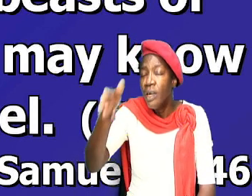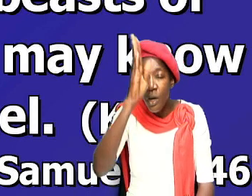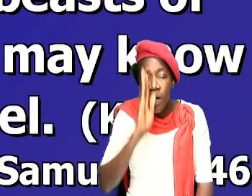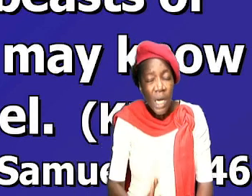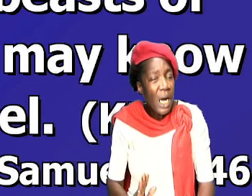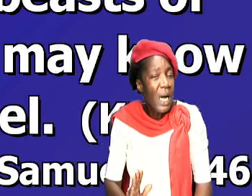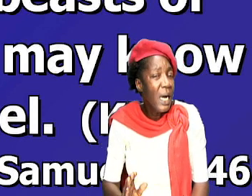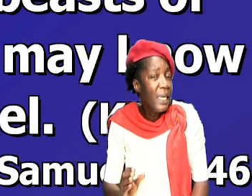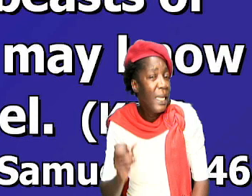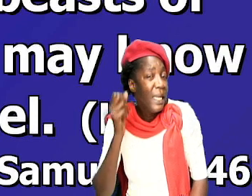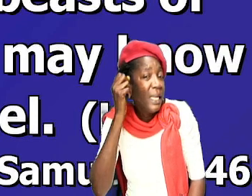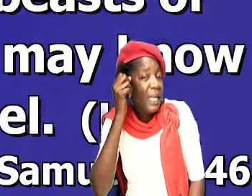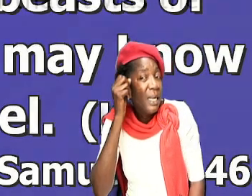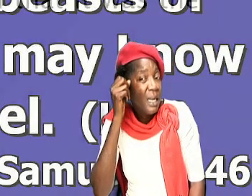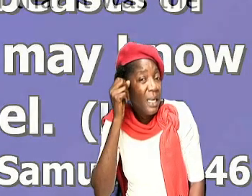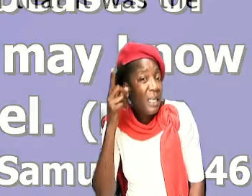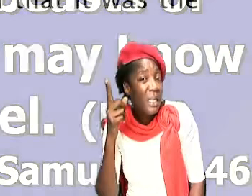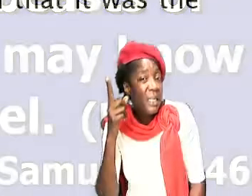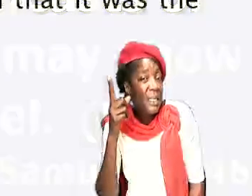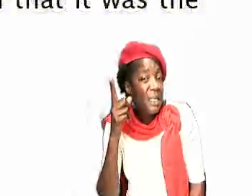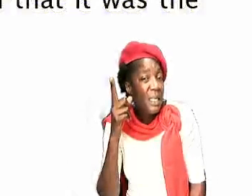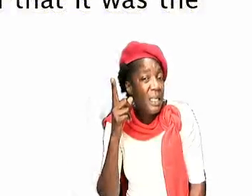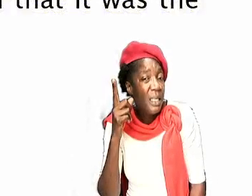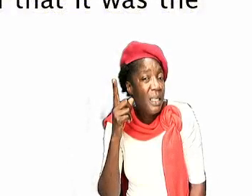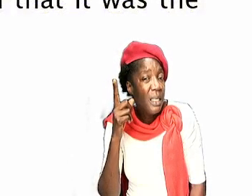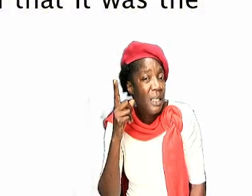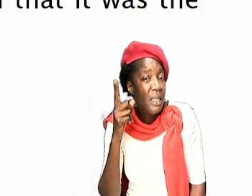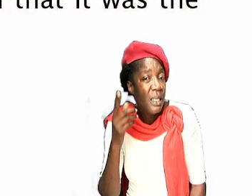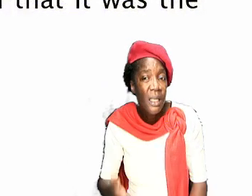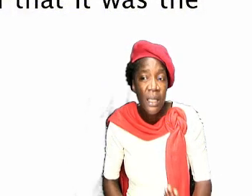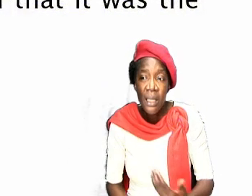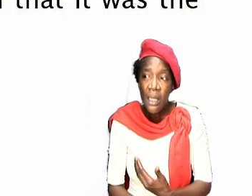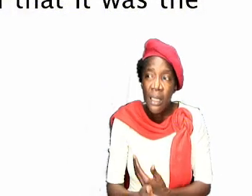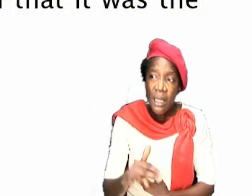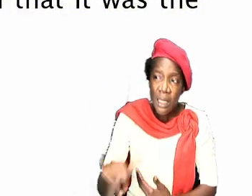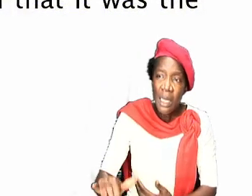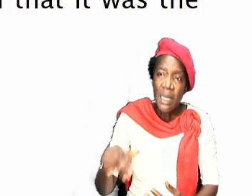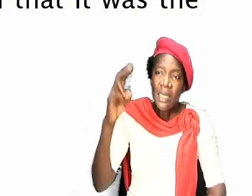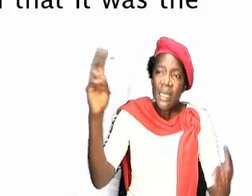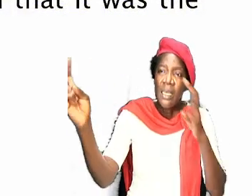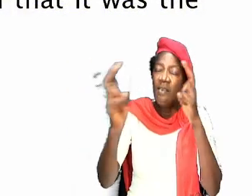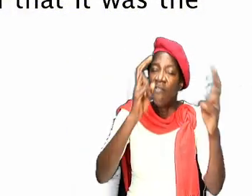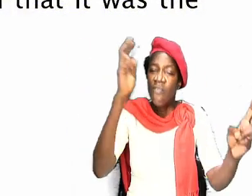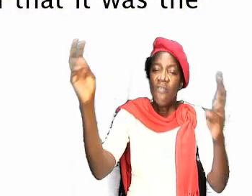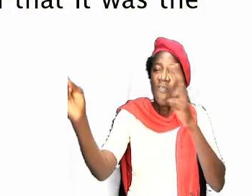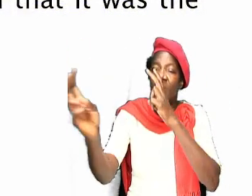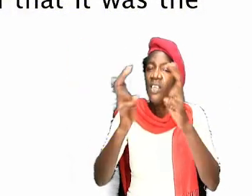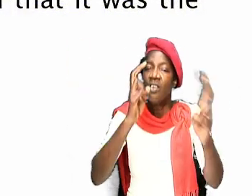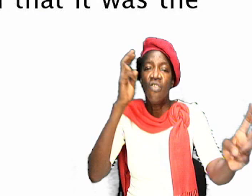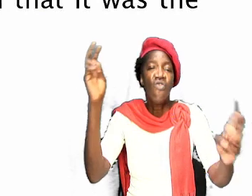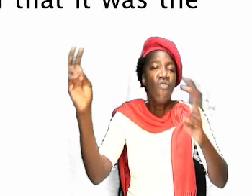acknowledged, oh glory to God, that the victory